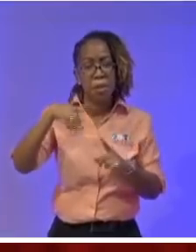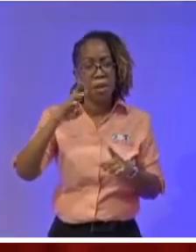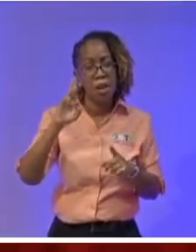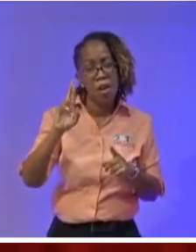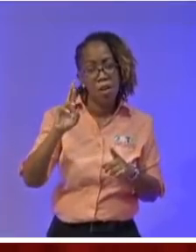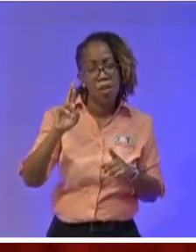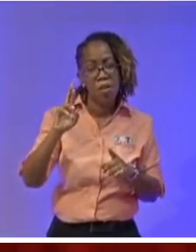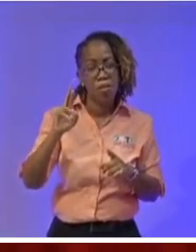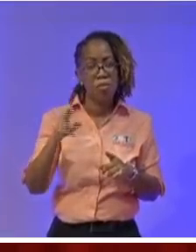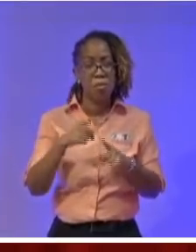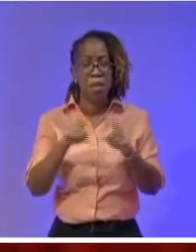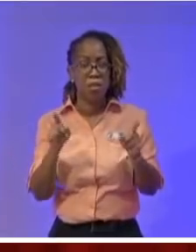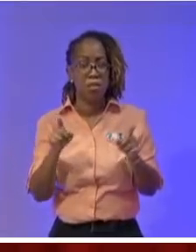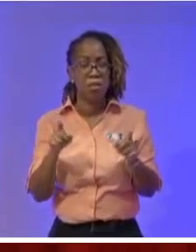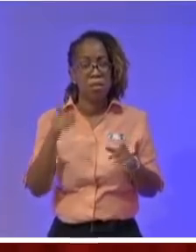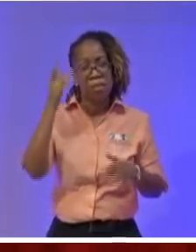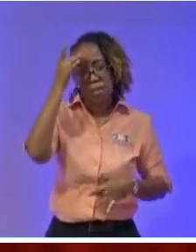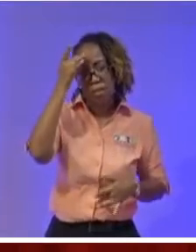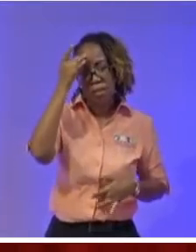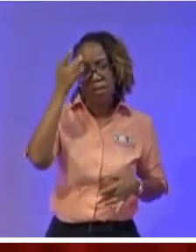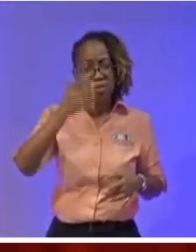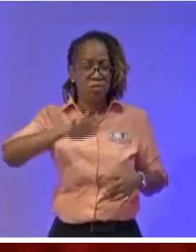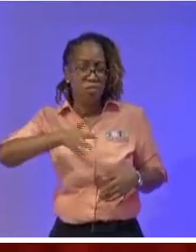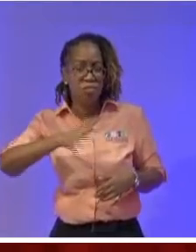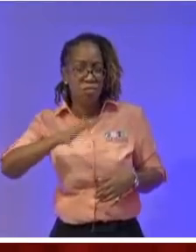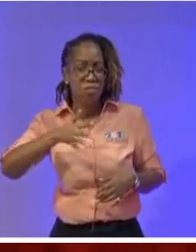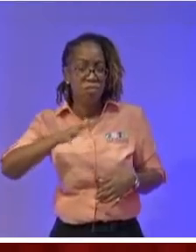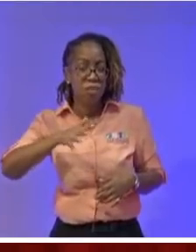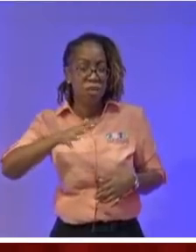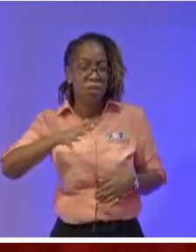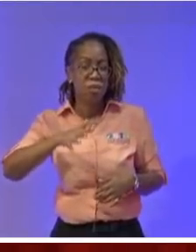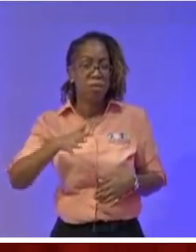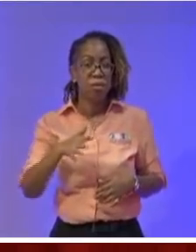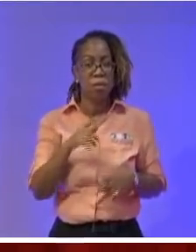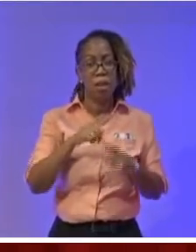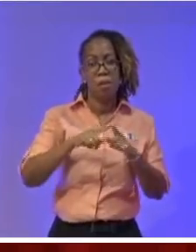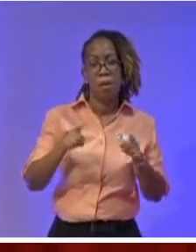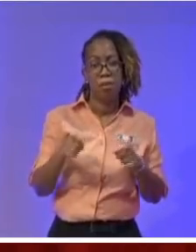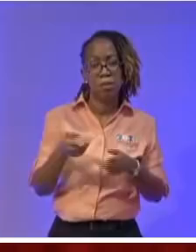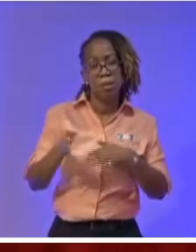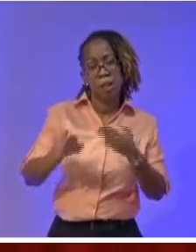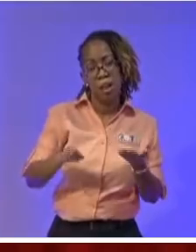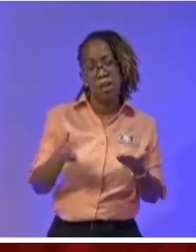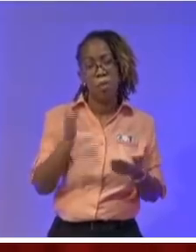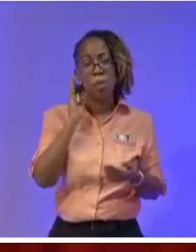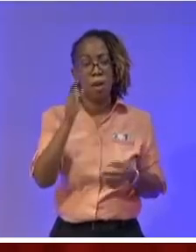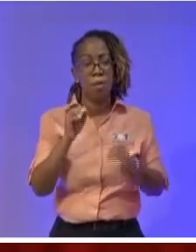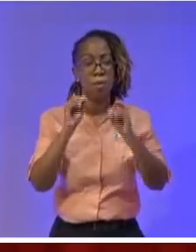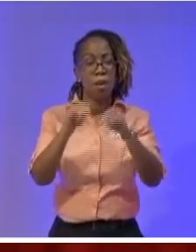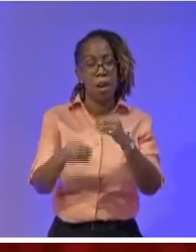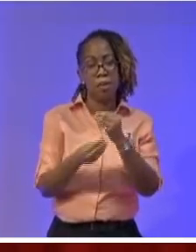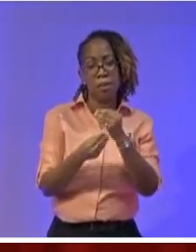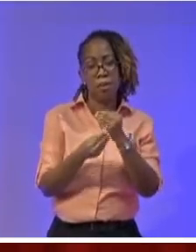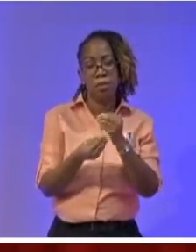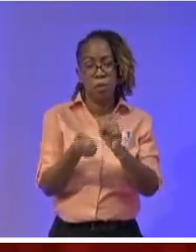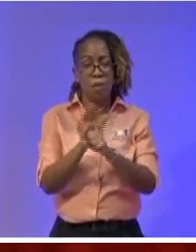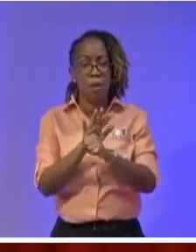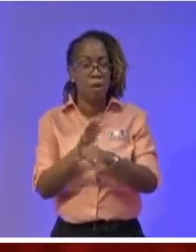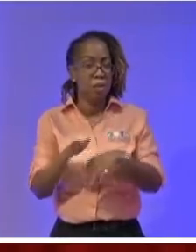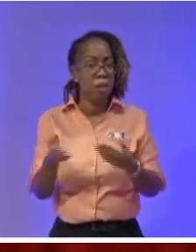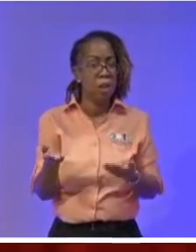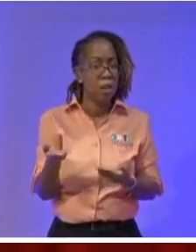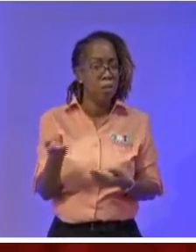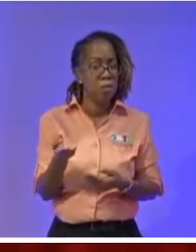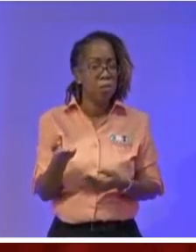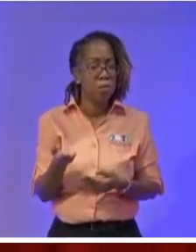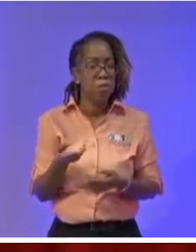a COVID-19 death? What is the logic behind classing that as a COVID-19 death? And if we had to use